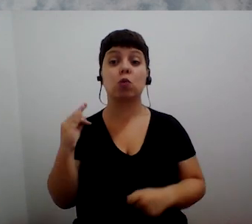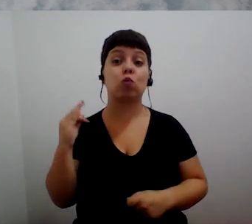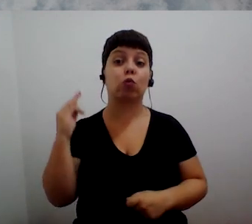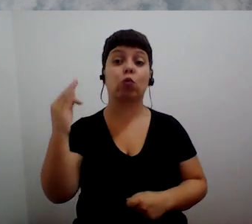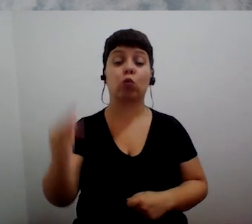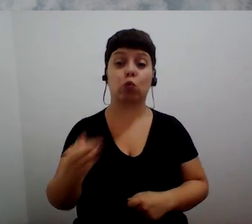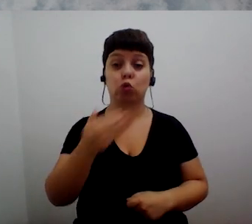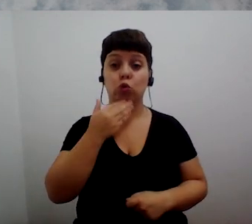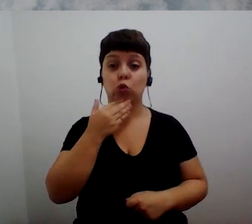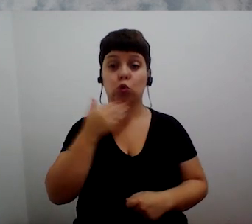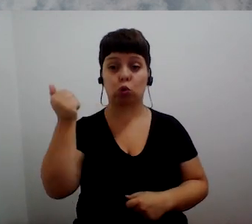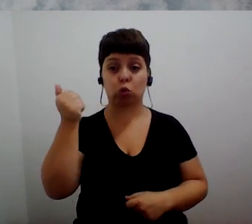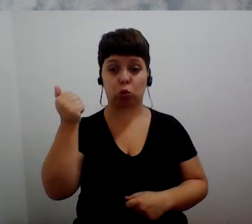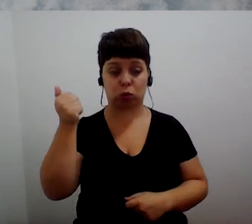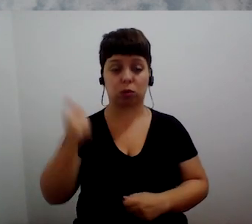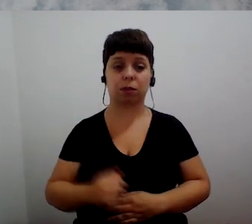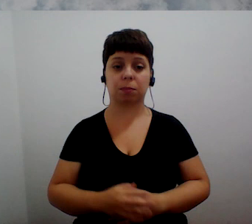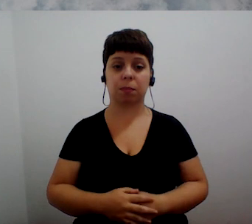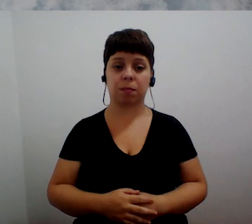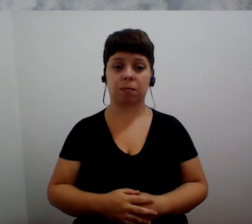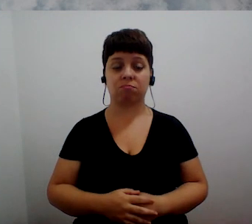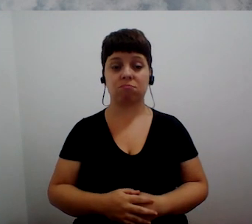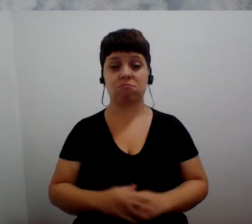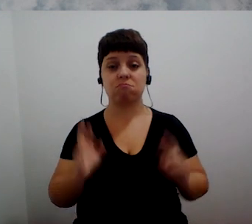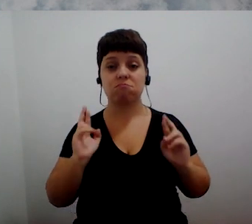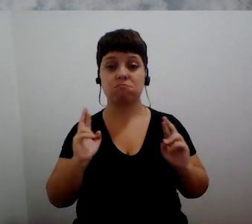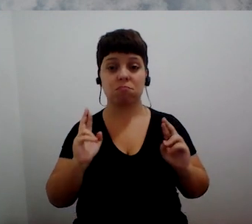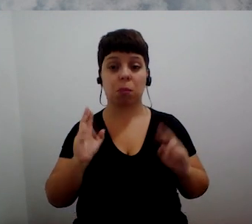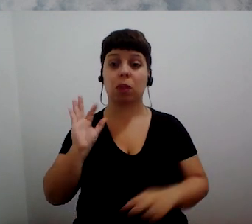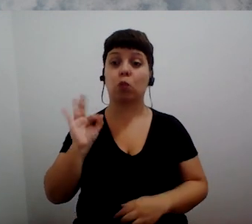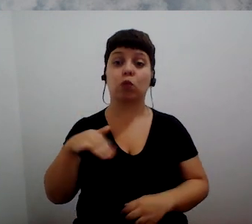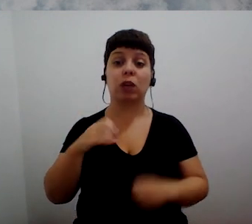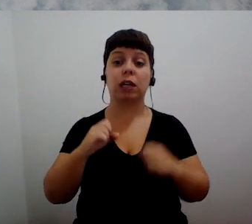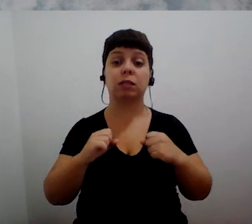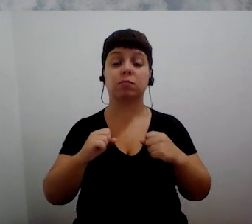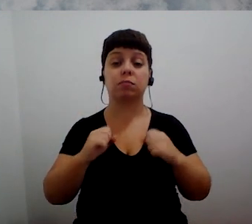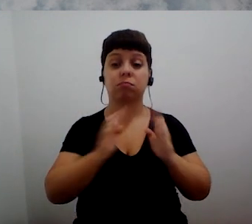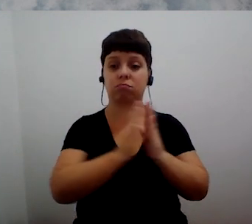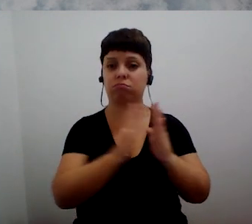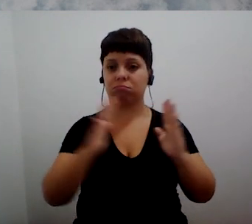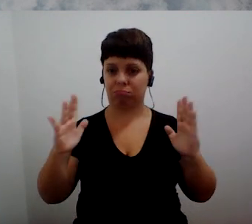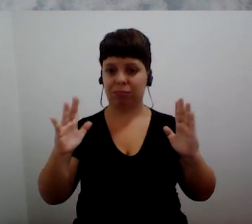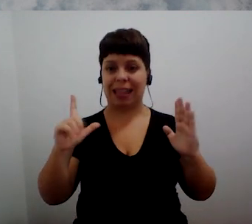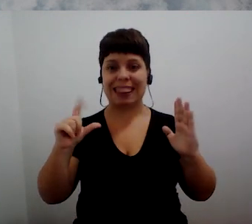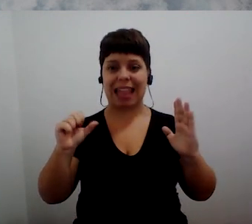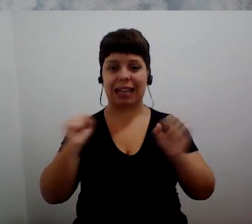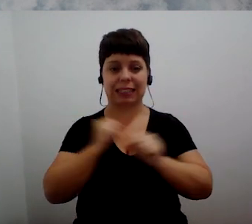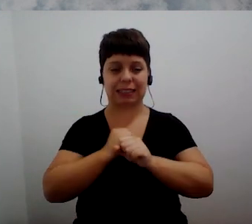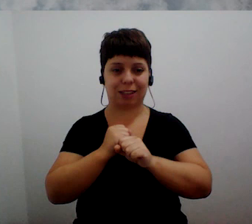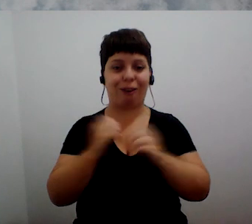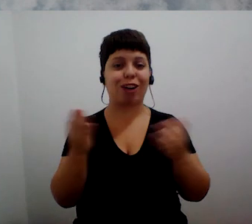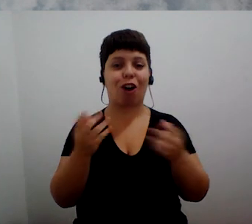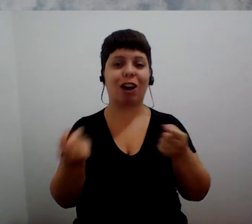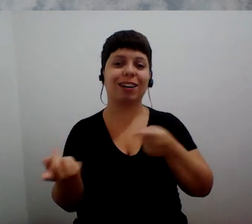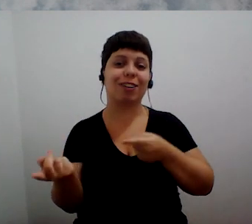in the end of the ocean decay. So I would invert a little bit the sequence and ask Miguel to